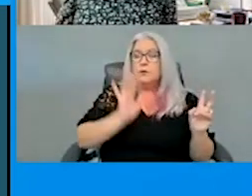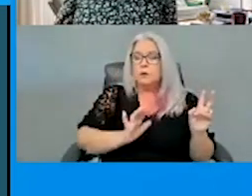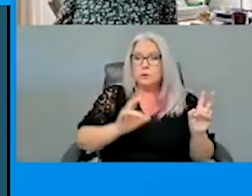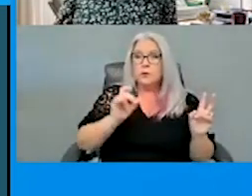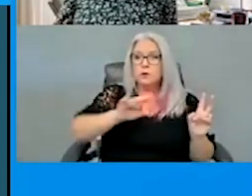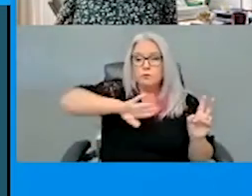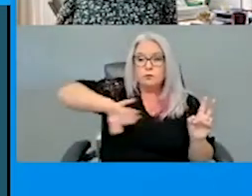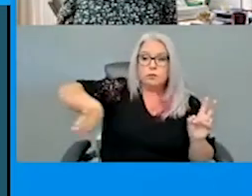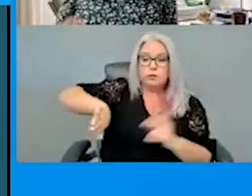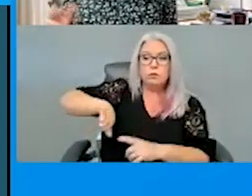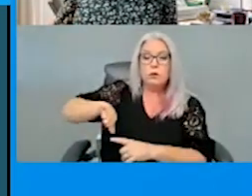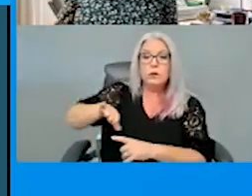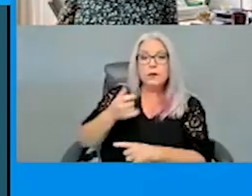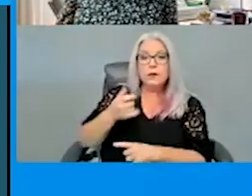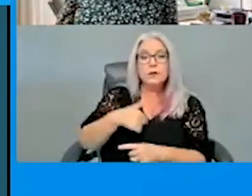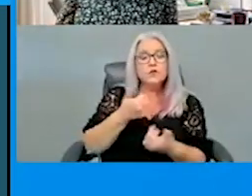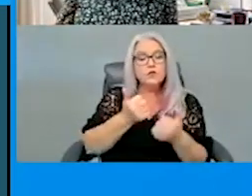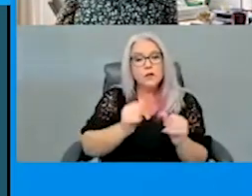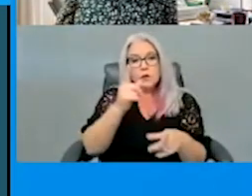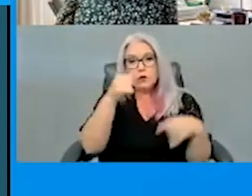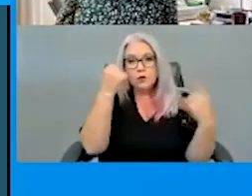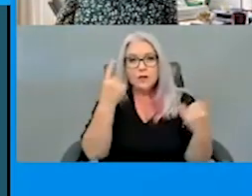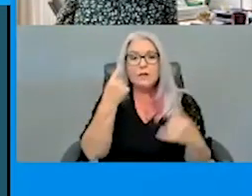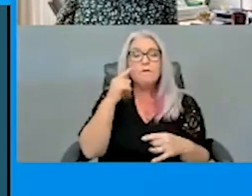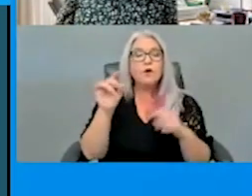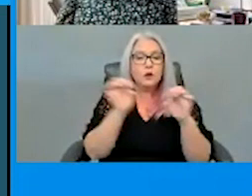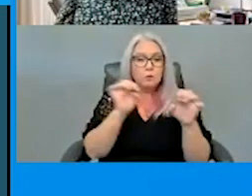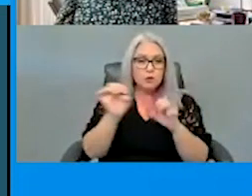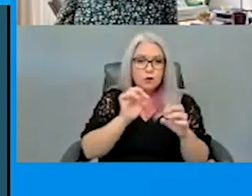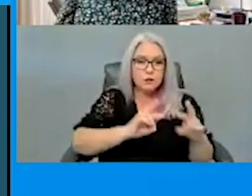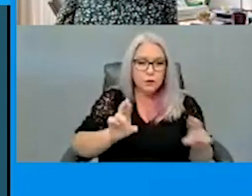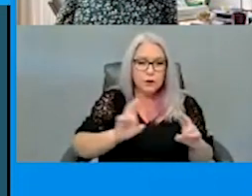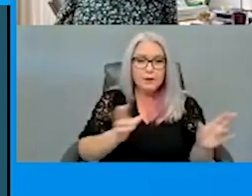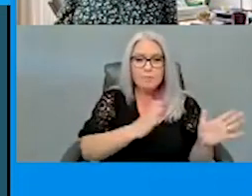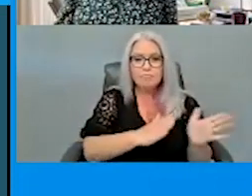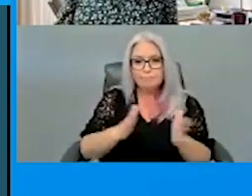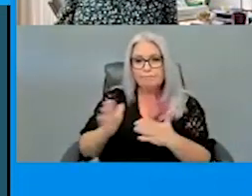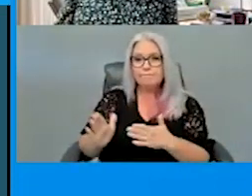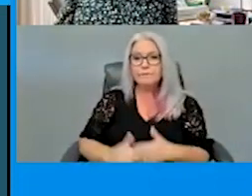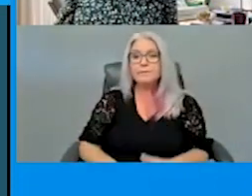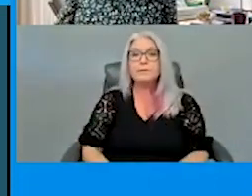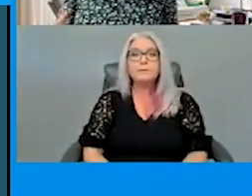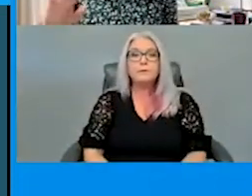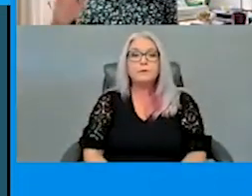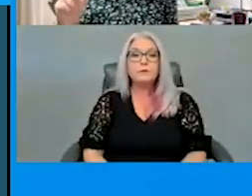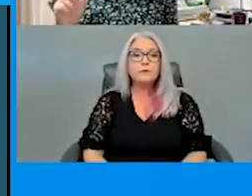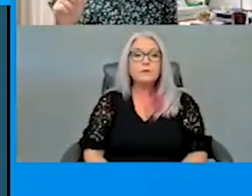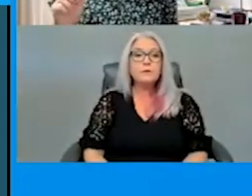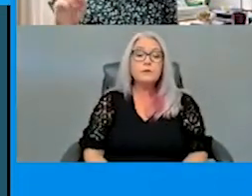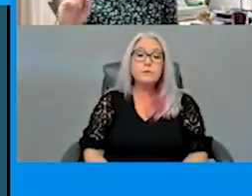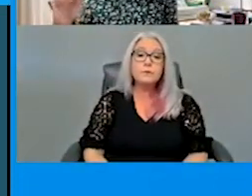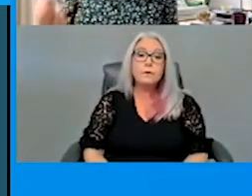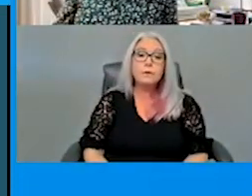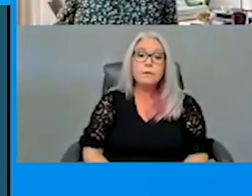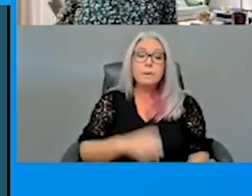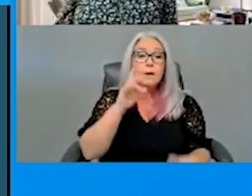of the ways that we do things in emergency preparedness specifically. And the image on this slide is like a dial